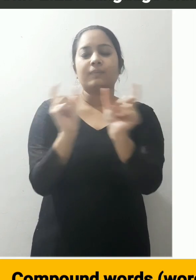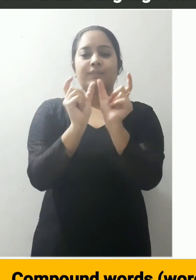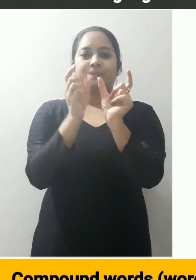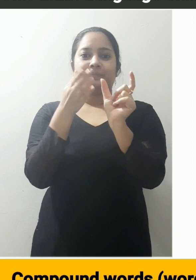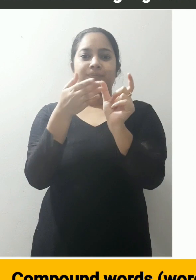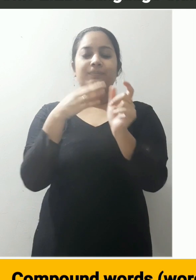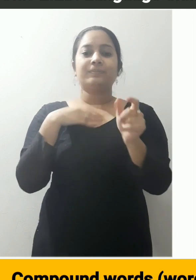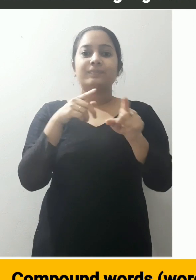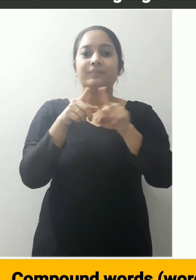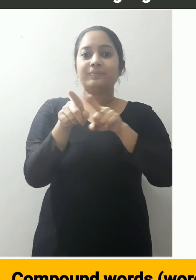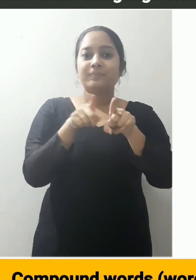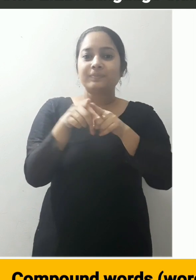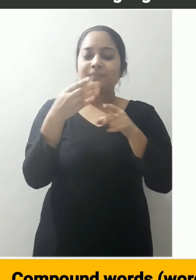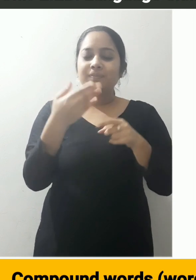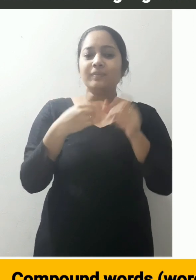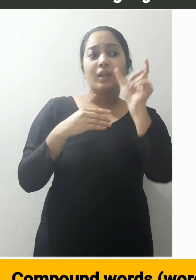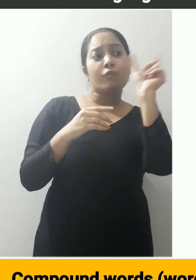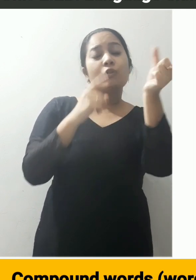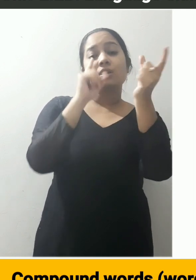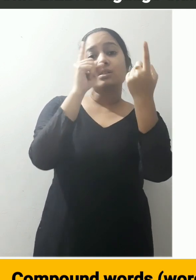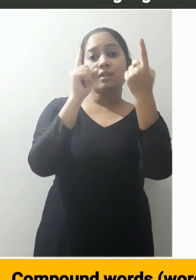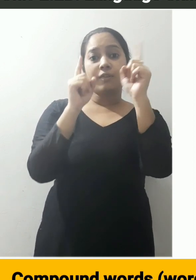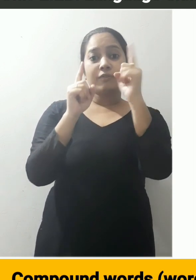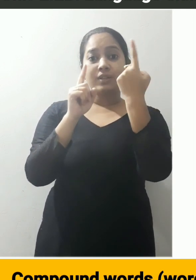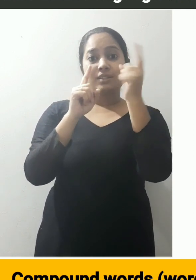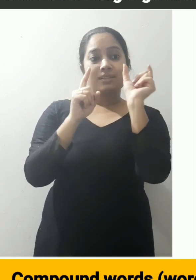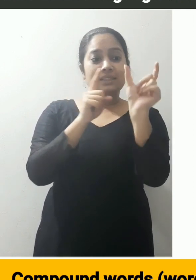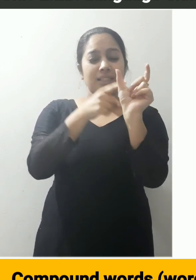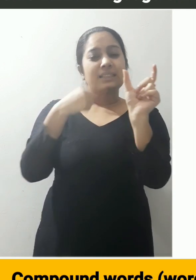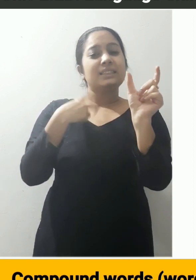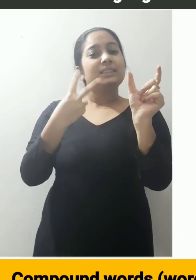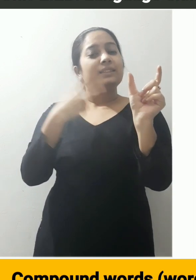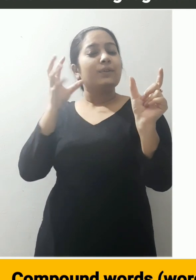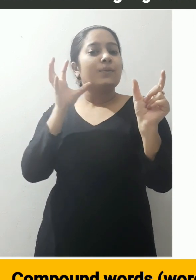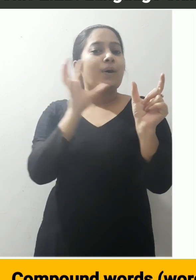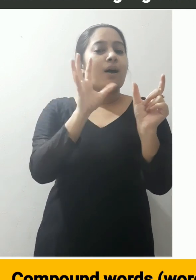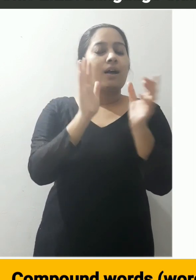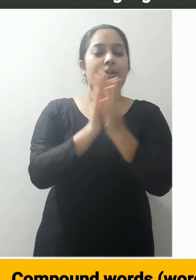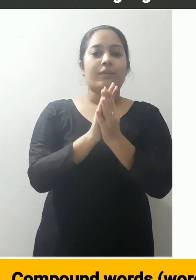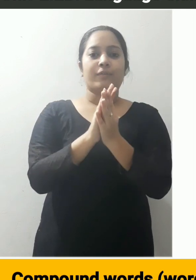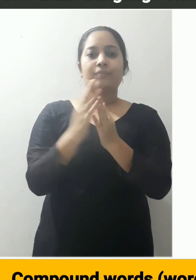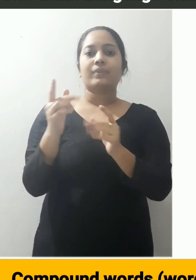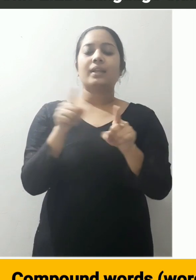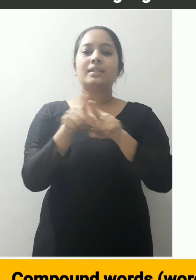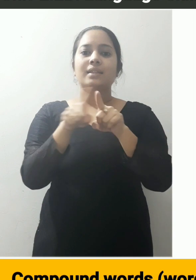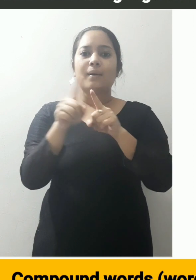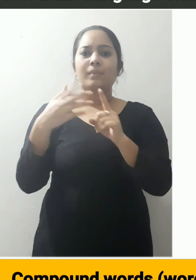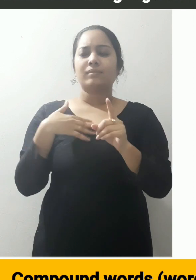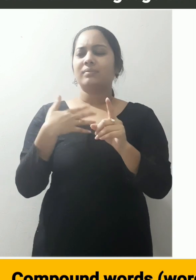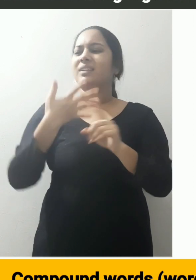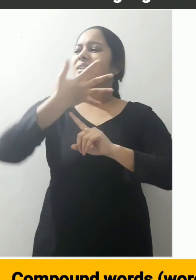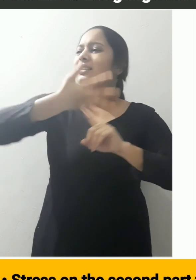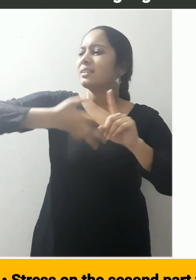nouns. Examples: A. Can I have some background information,